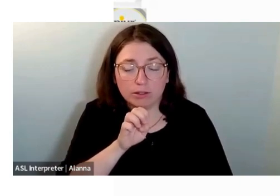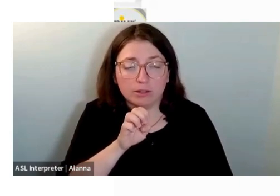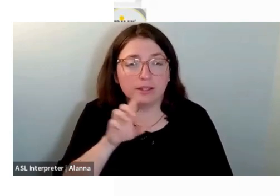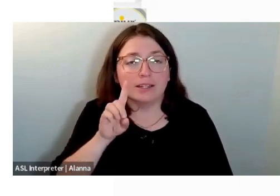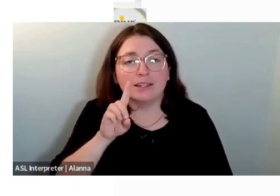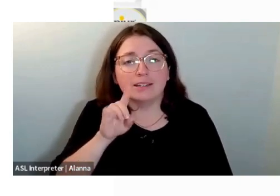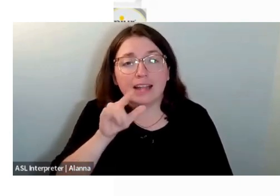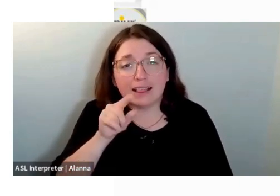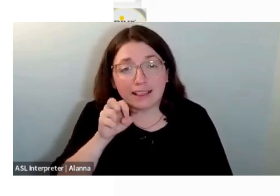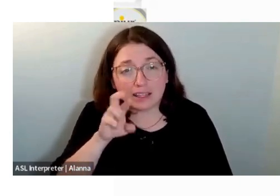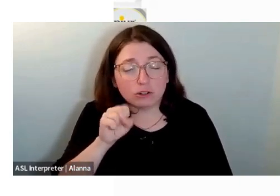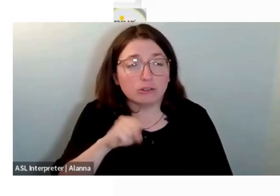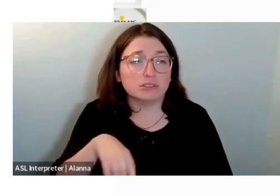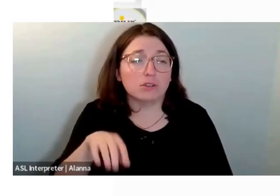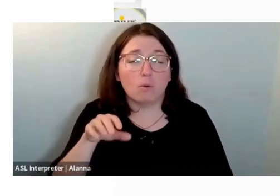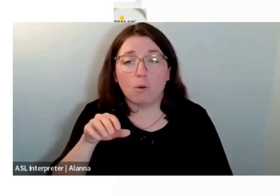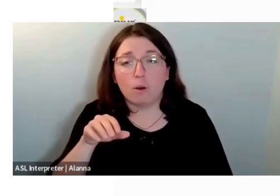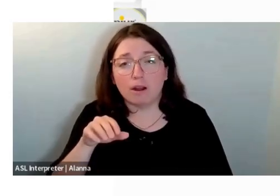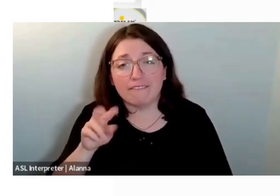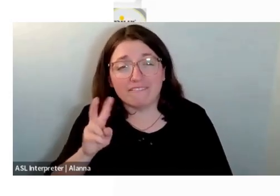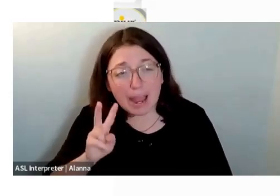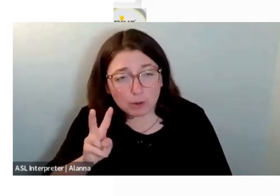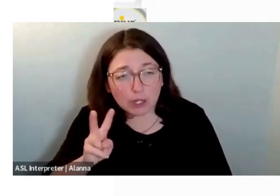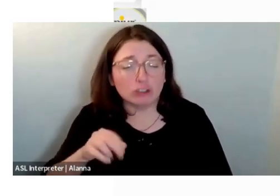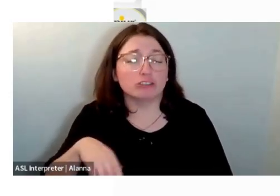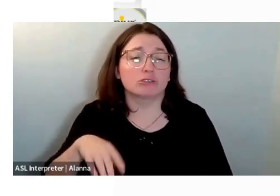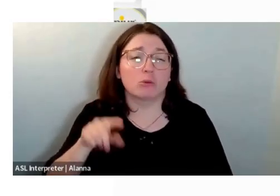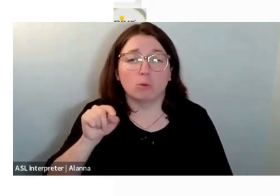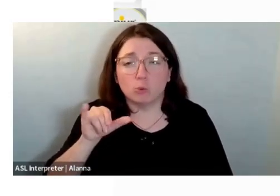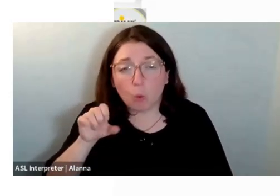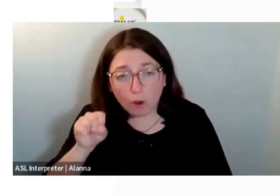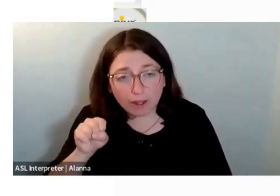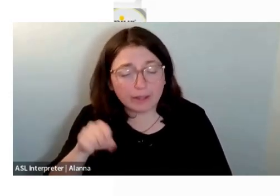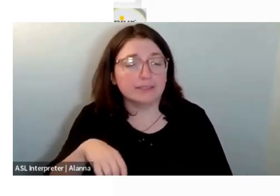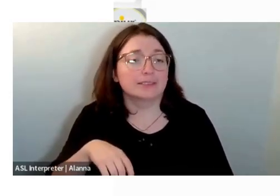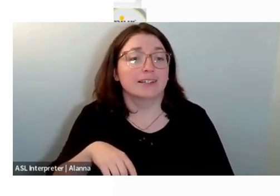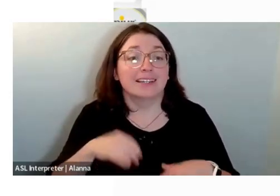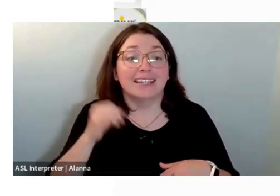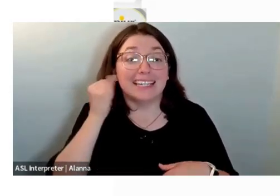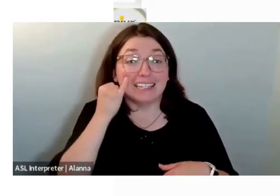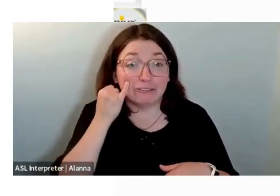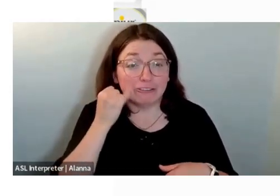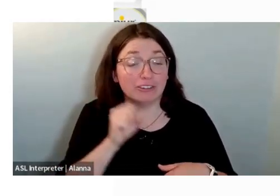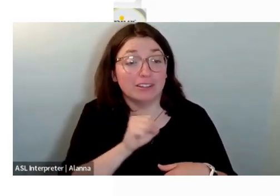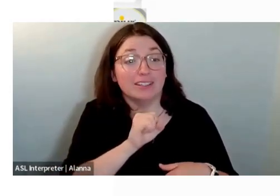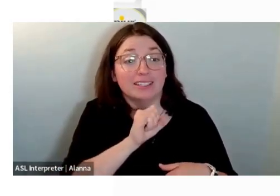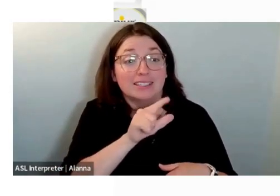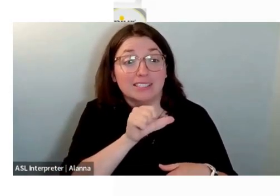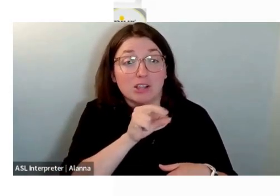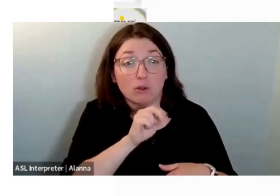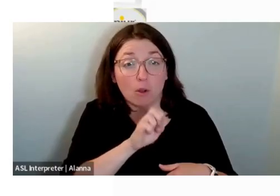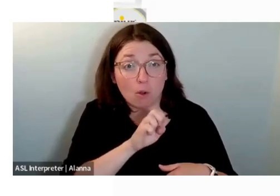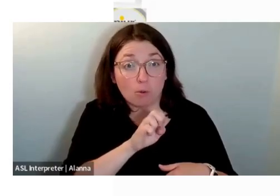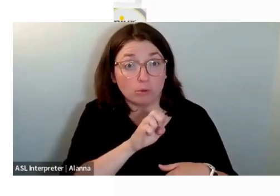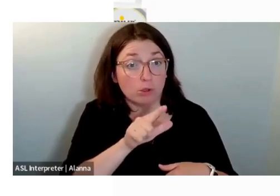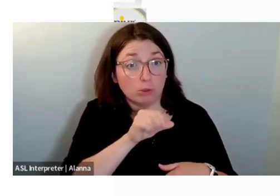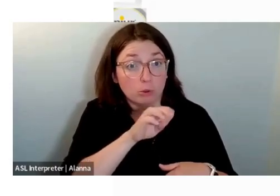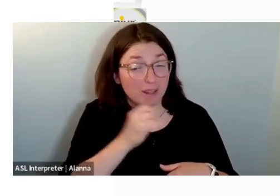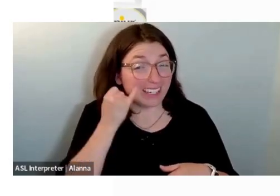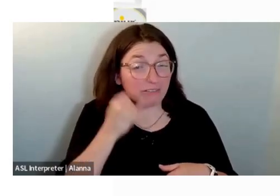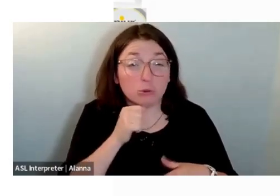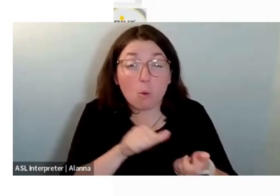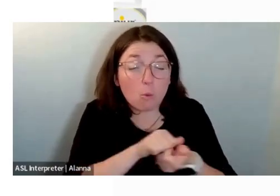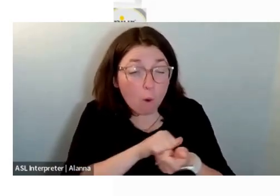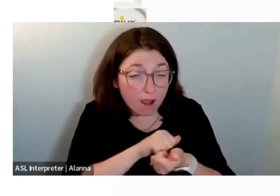Dilators, vibrators, toys. If silicone lubricant is not washed off immediately from